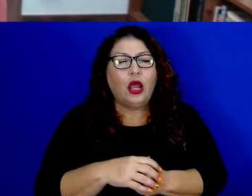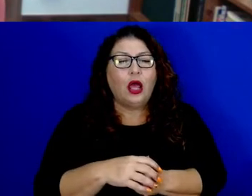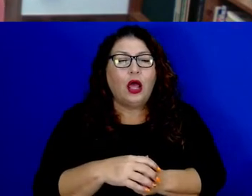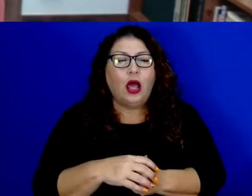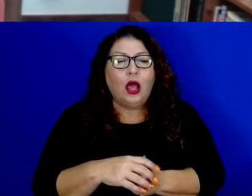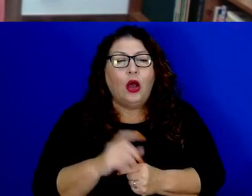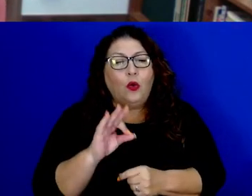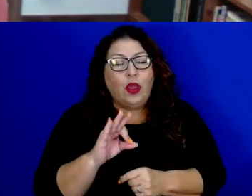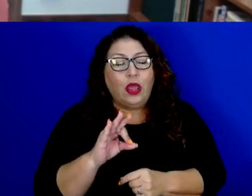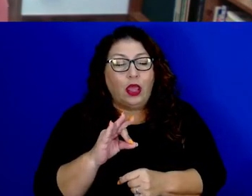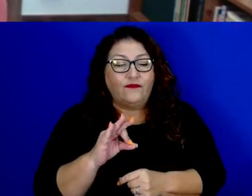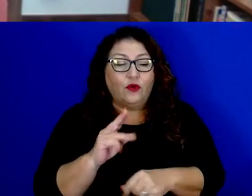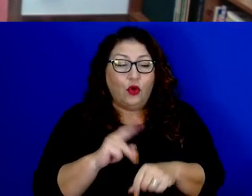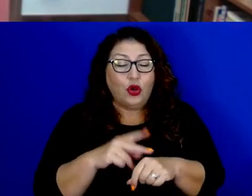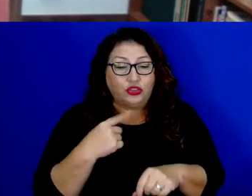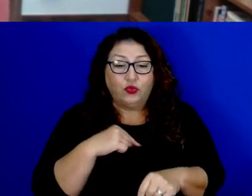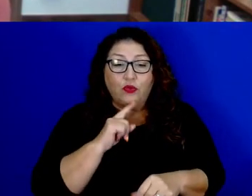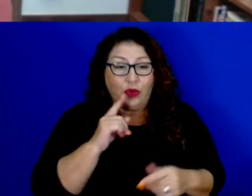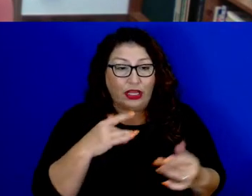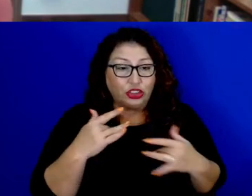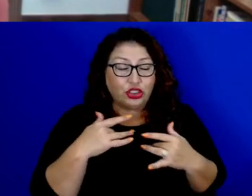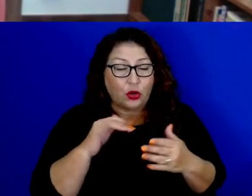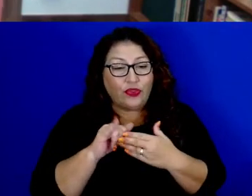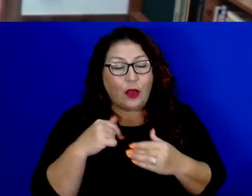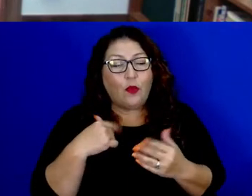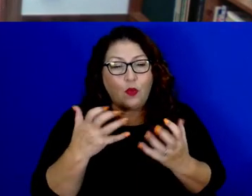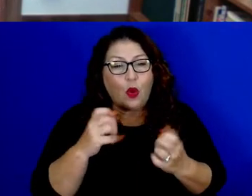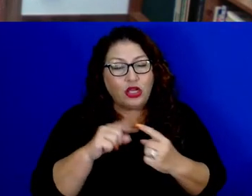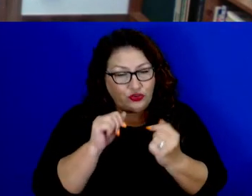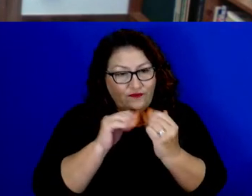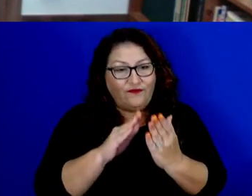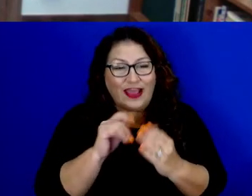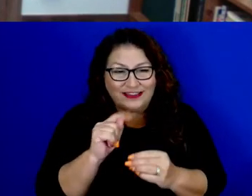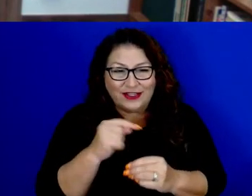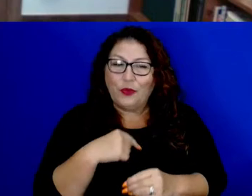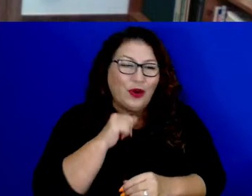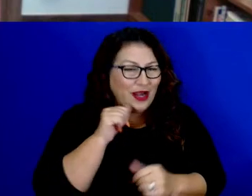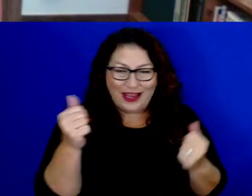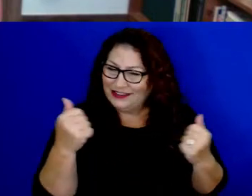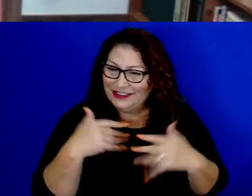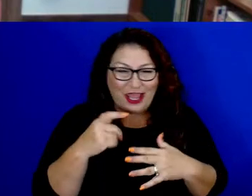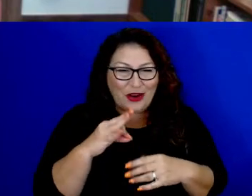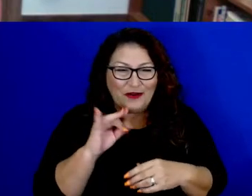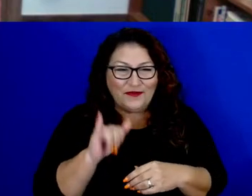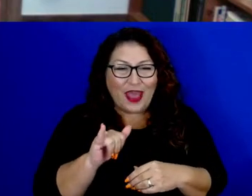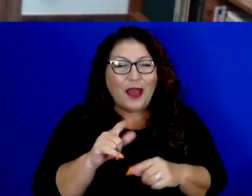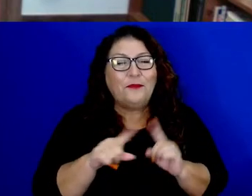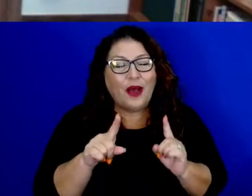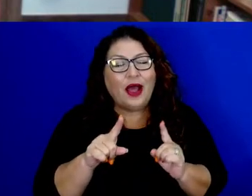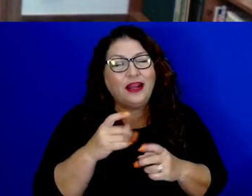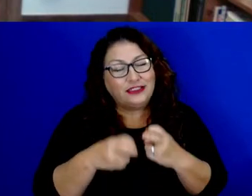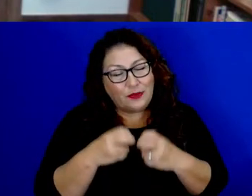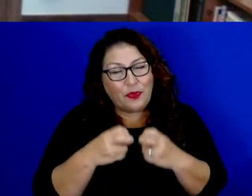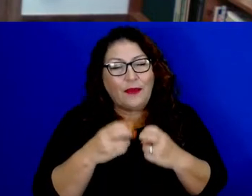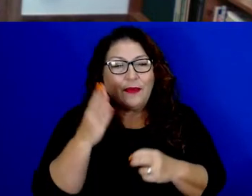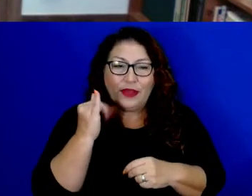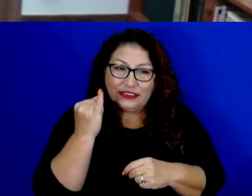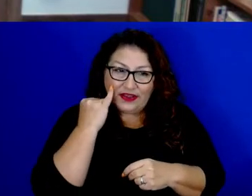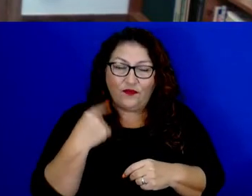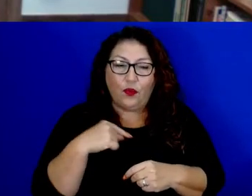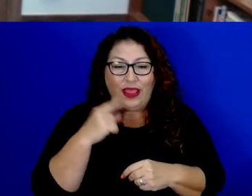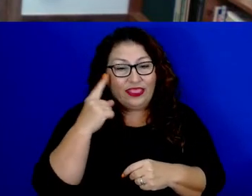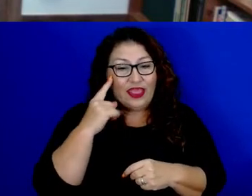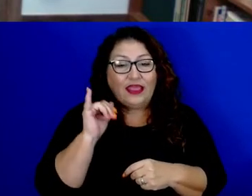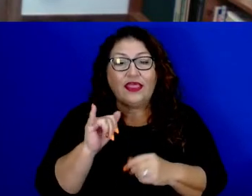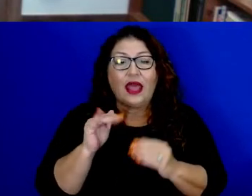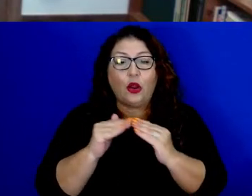concerned with this, and we want to face it. We are not scared of that, but it's a problem because if we think that equality between women and